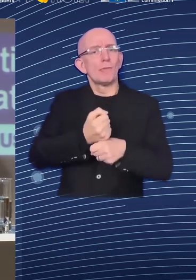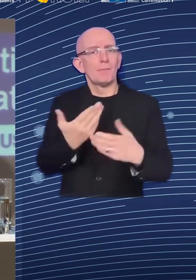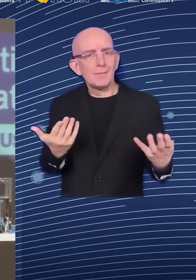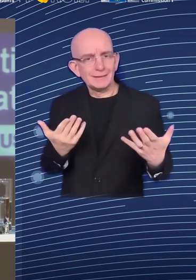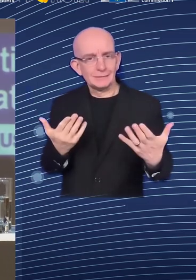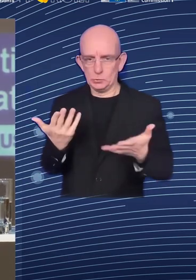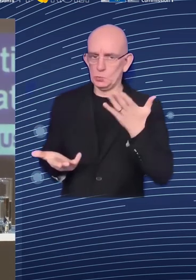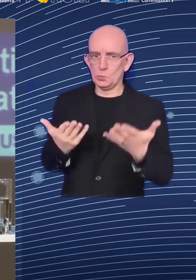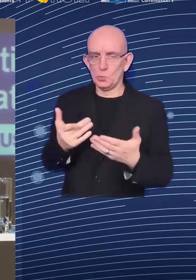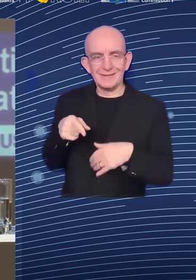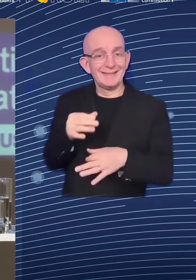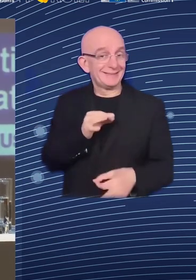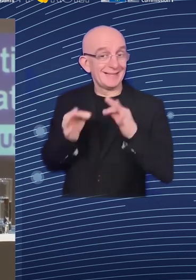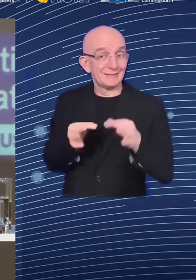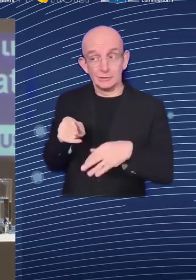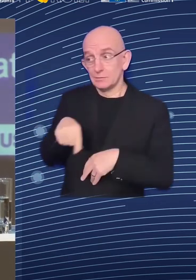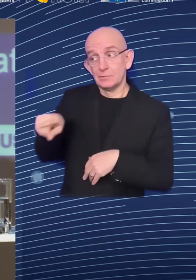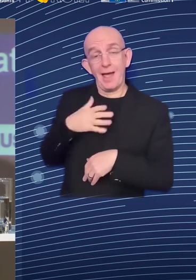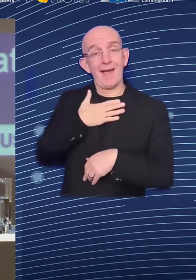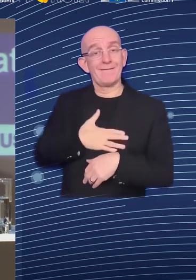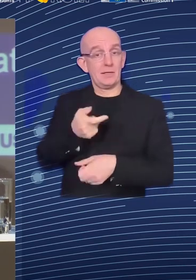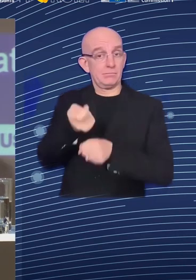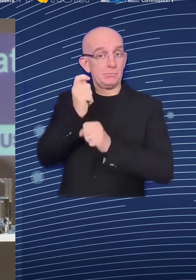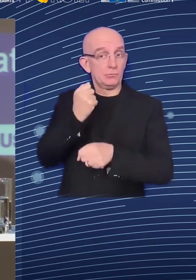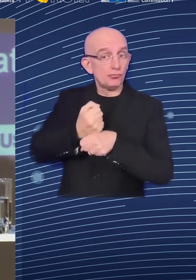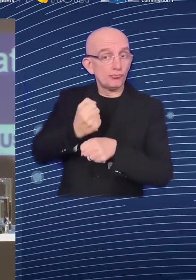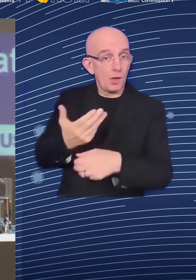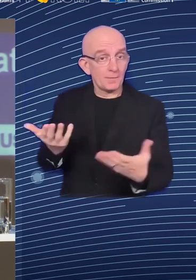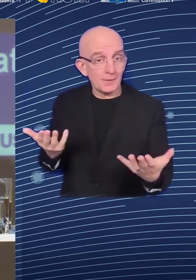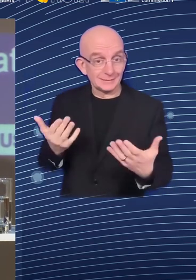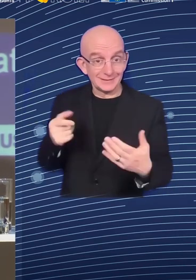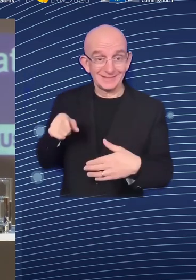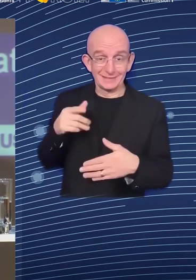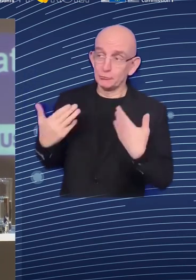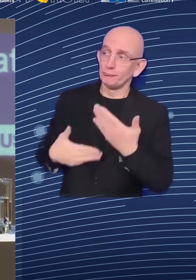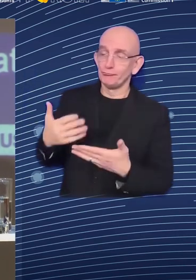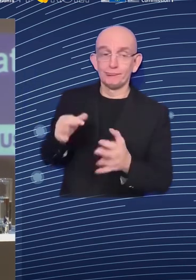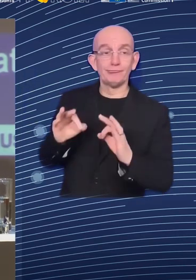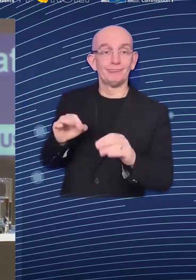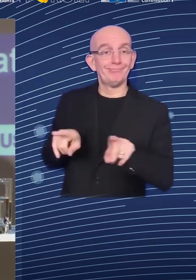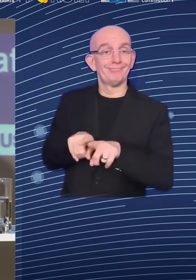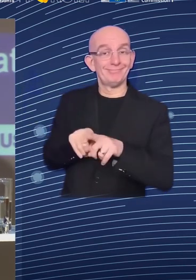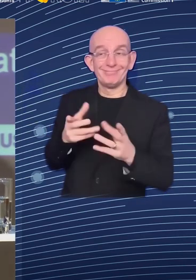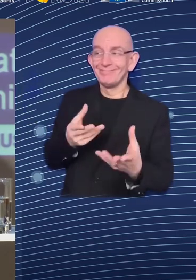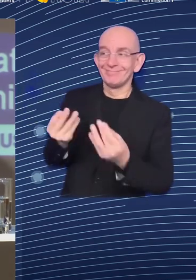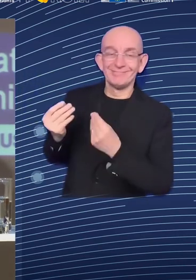think. Job seeker, we've got something like 500,000 per year job seeker in France that are using. And the second part,